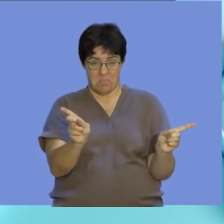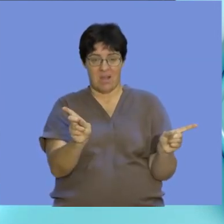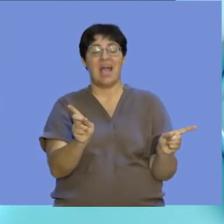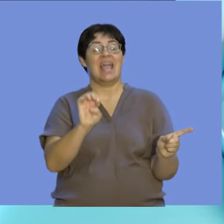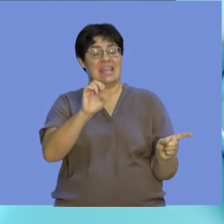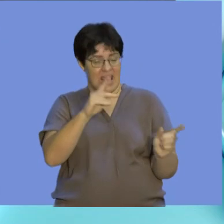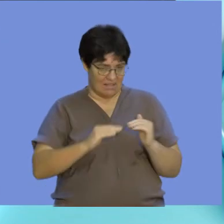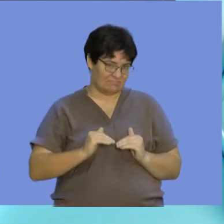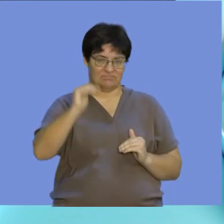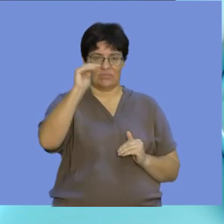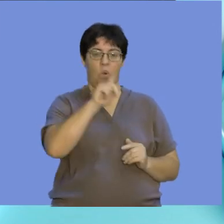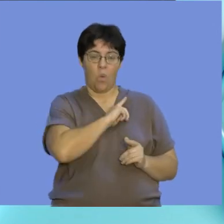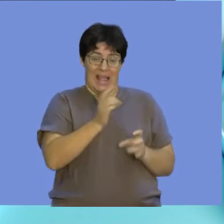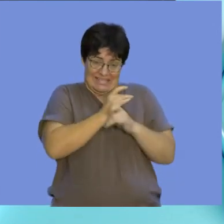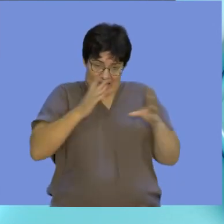stationary at the beginning.